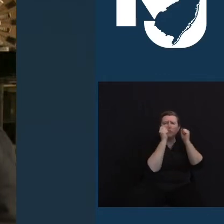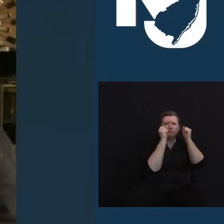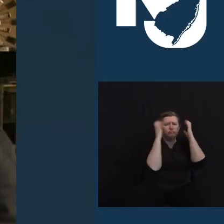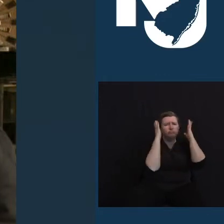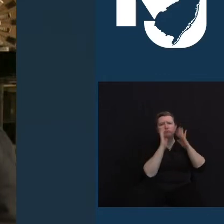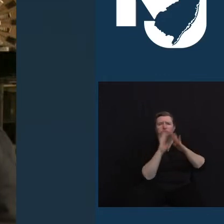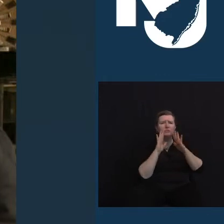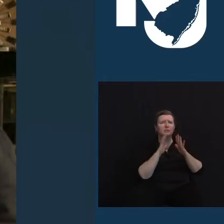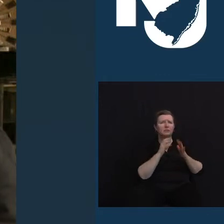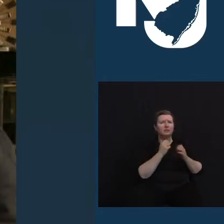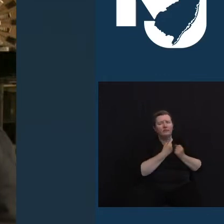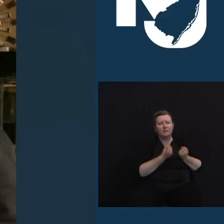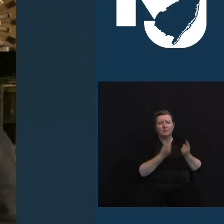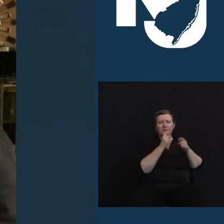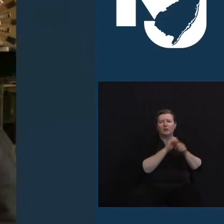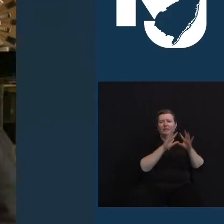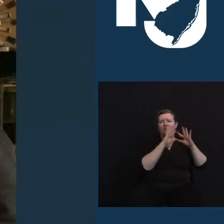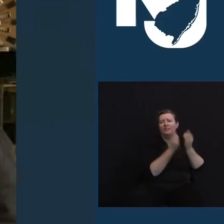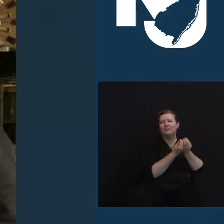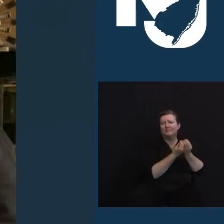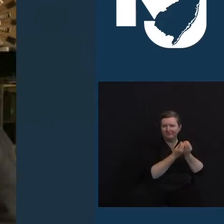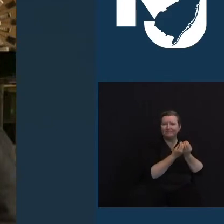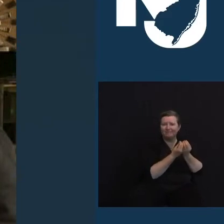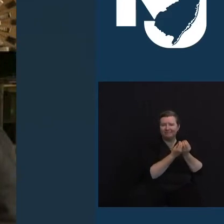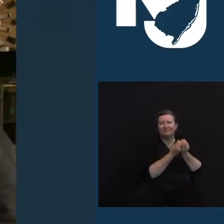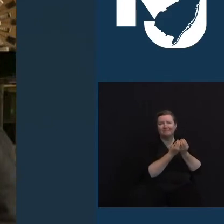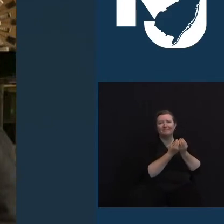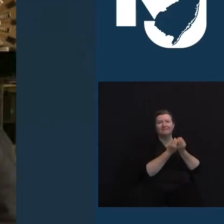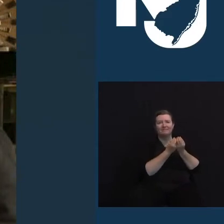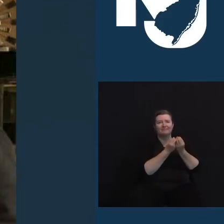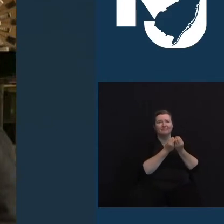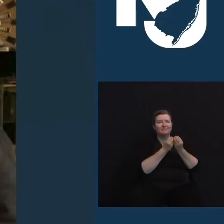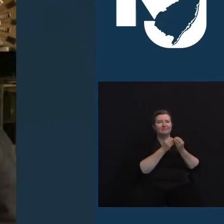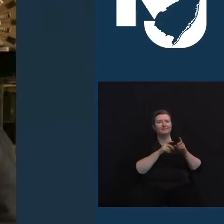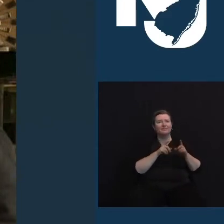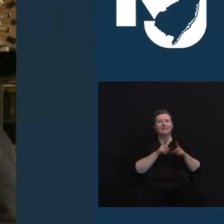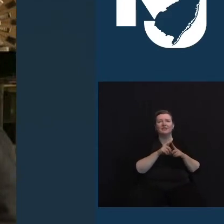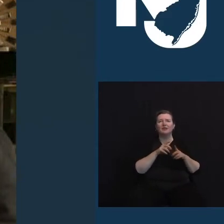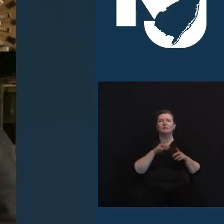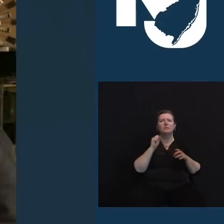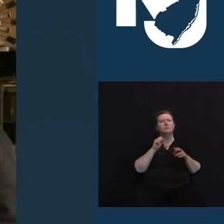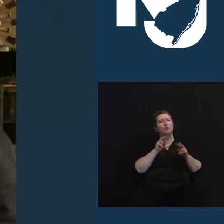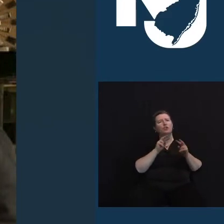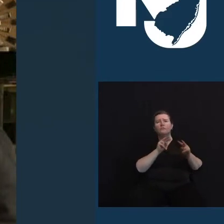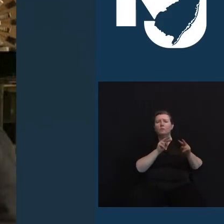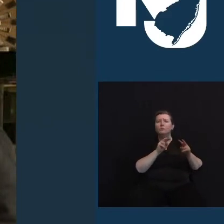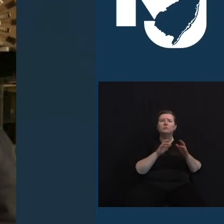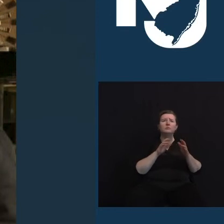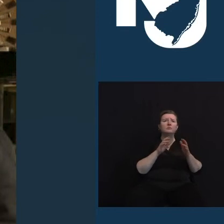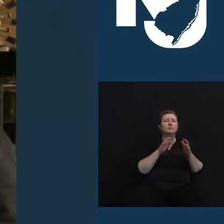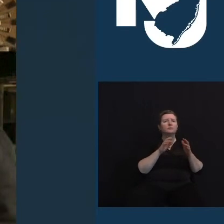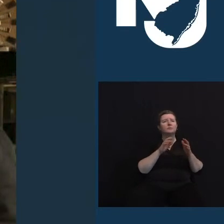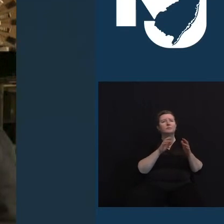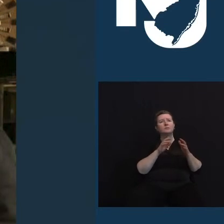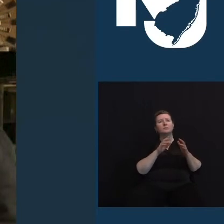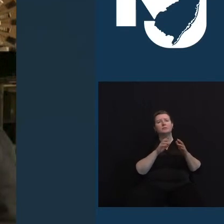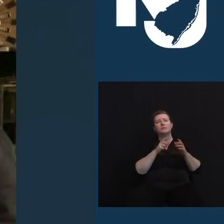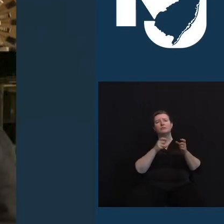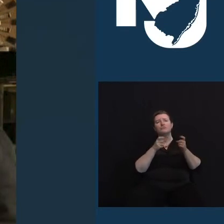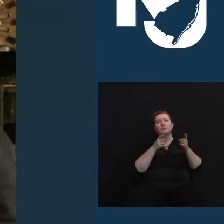his family and friends, especially with Najan and Nasir. He was also the funeral director of Dickerson Funeral Chapel in